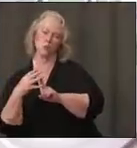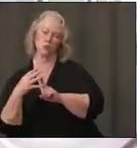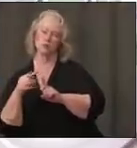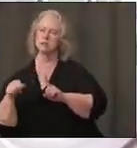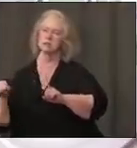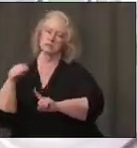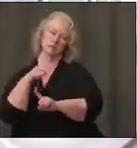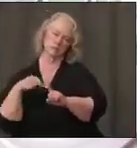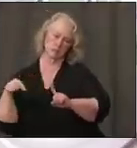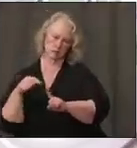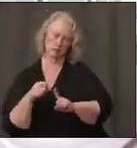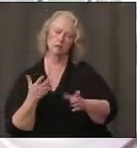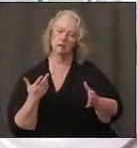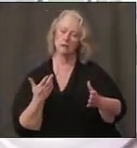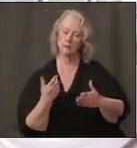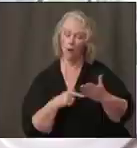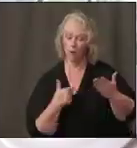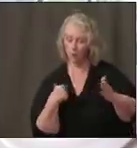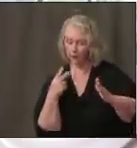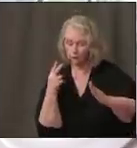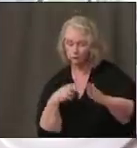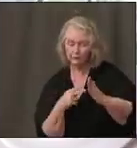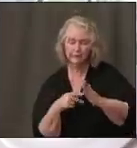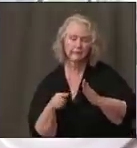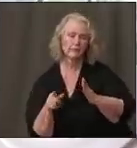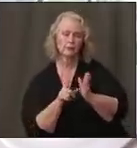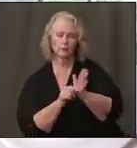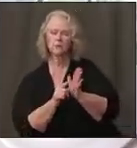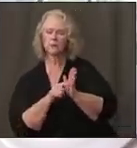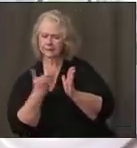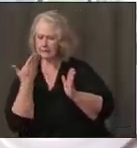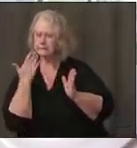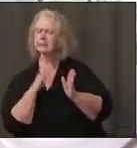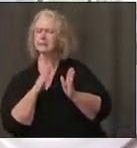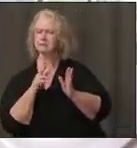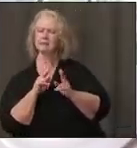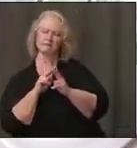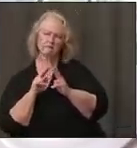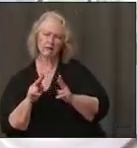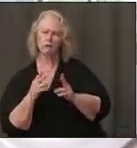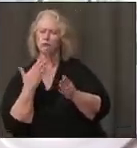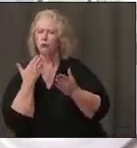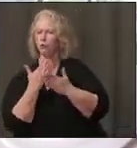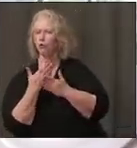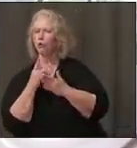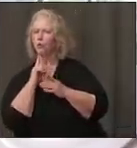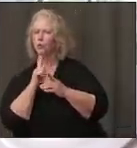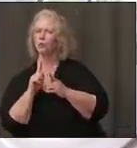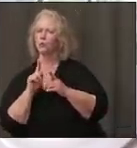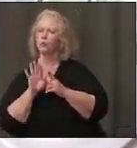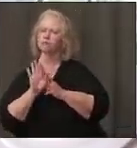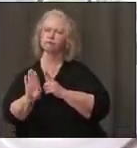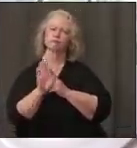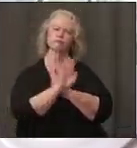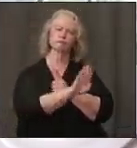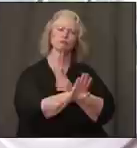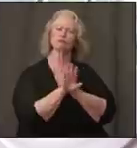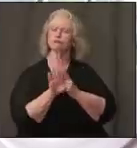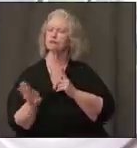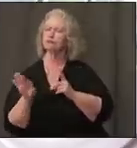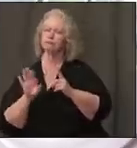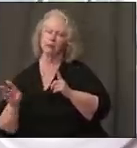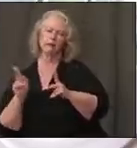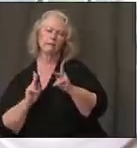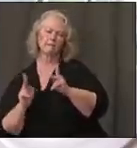on what we know and what we read in the press, they are implementing pretty aggressive screening in terms of who he's meeting with and who